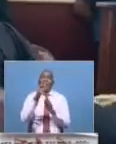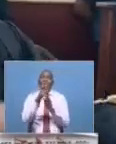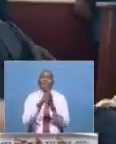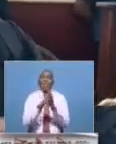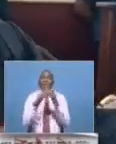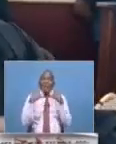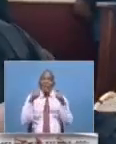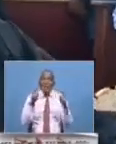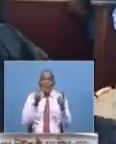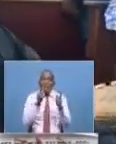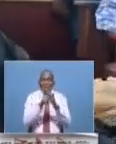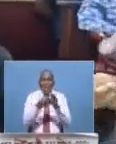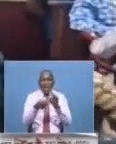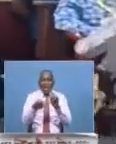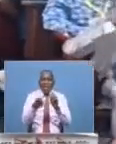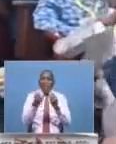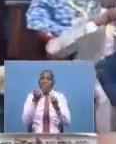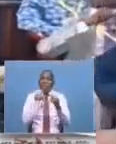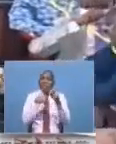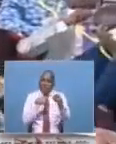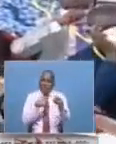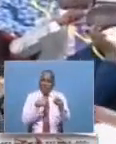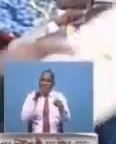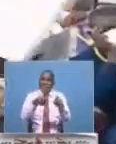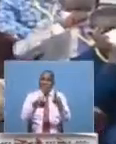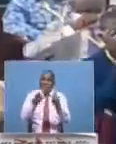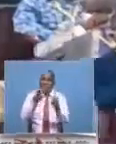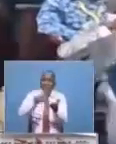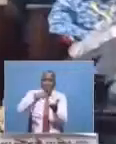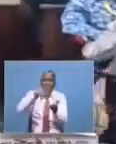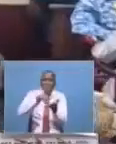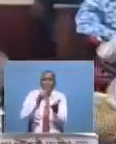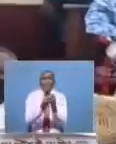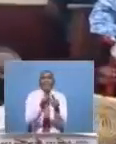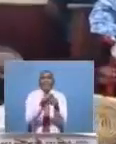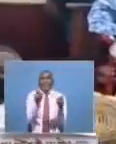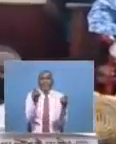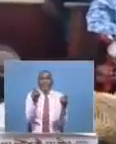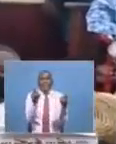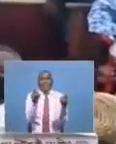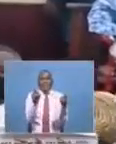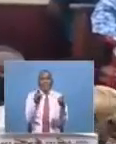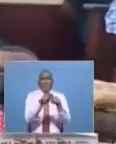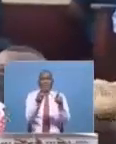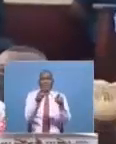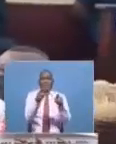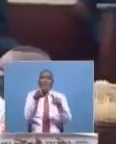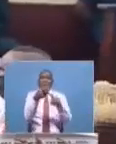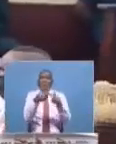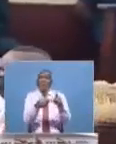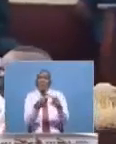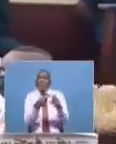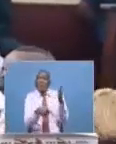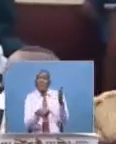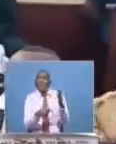that correction itself is different from what